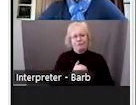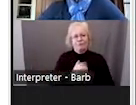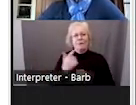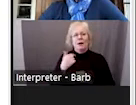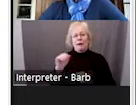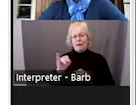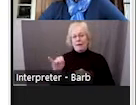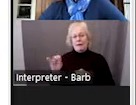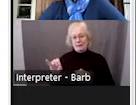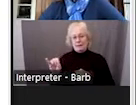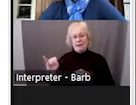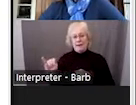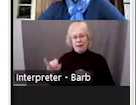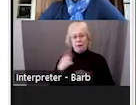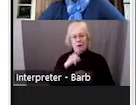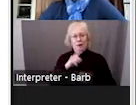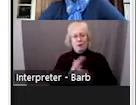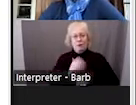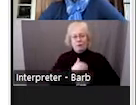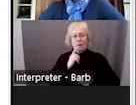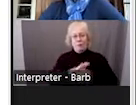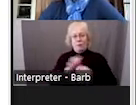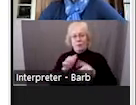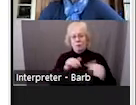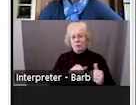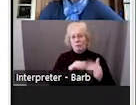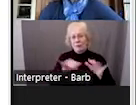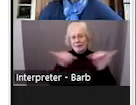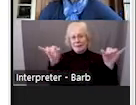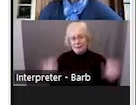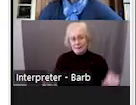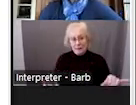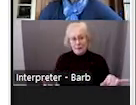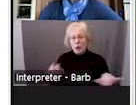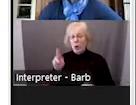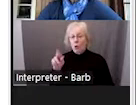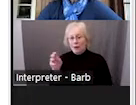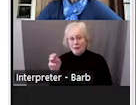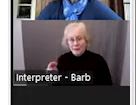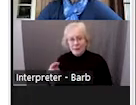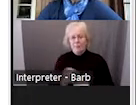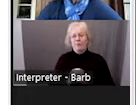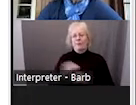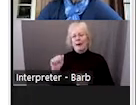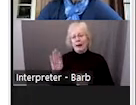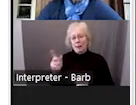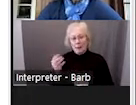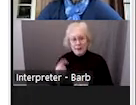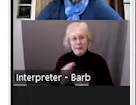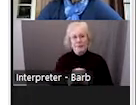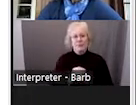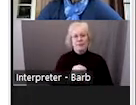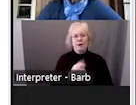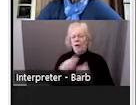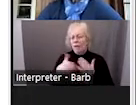ableism, and all other inequalities and forms of oppression to ensure inclusive communities. Now I will pass it